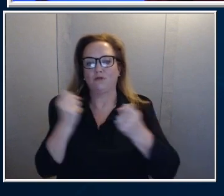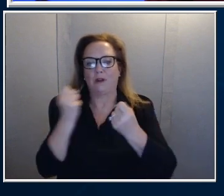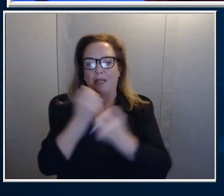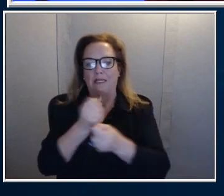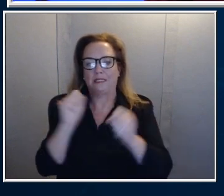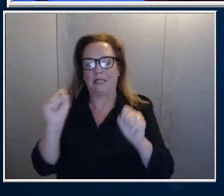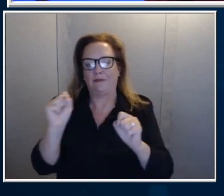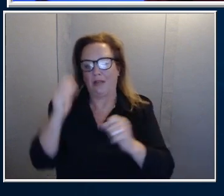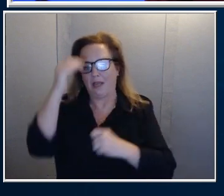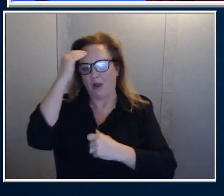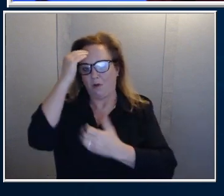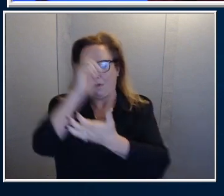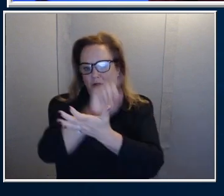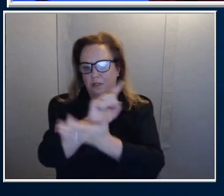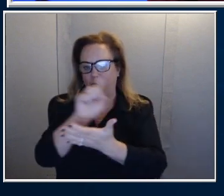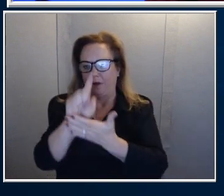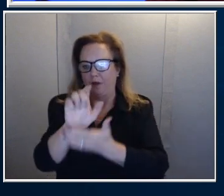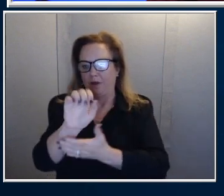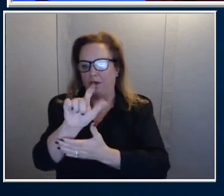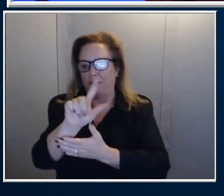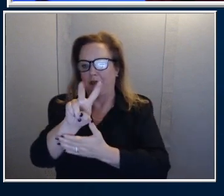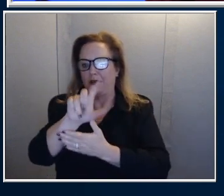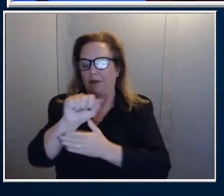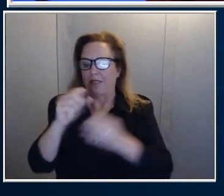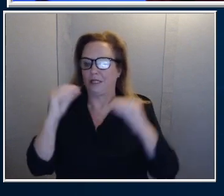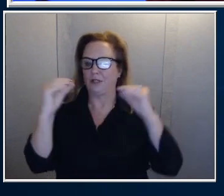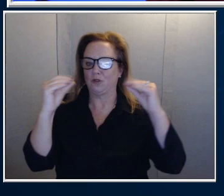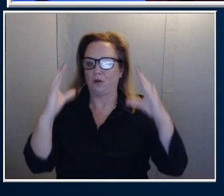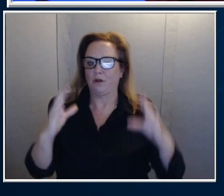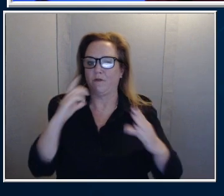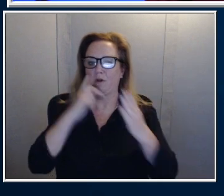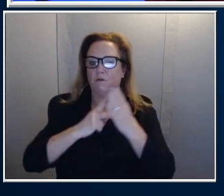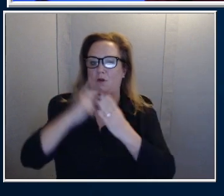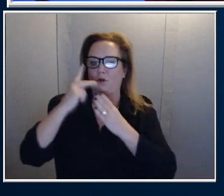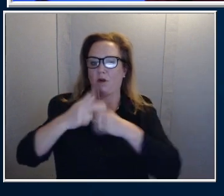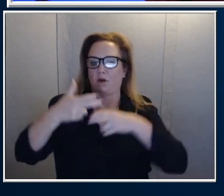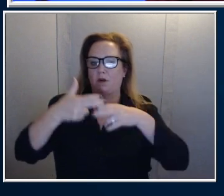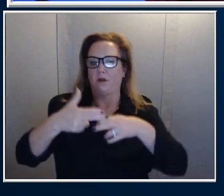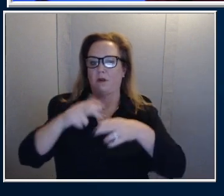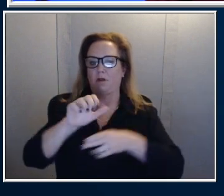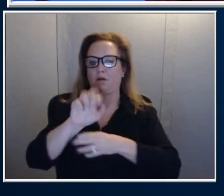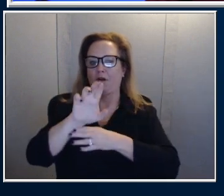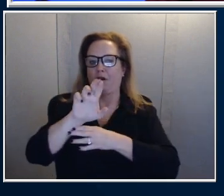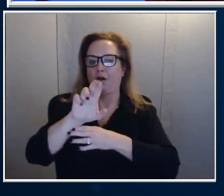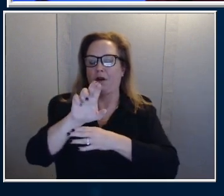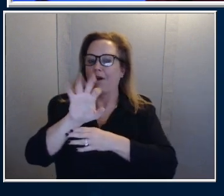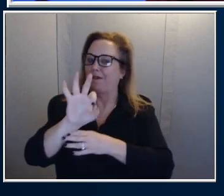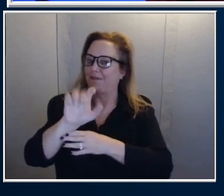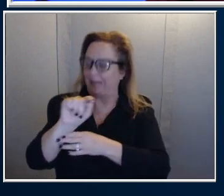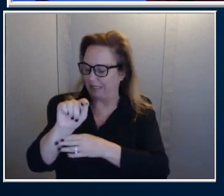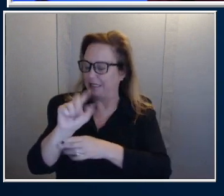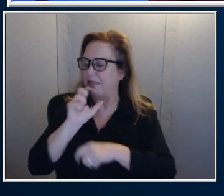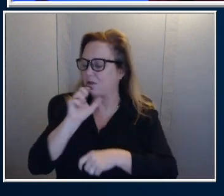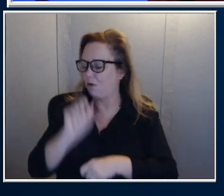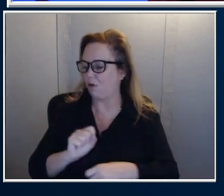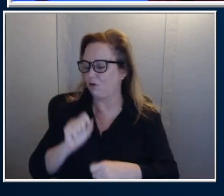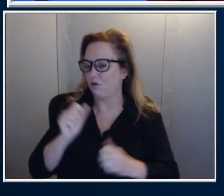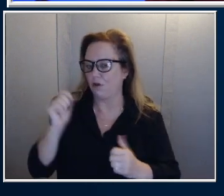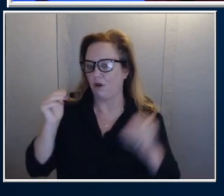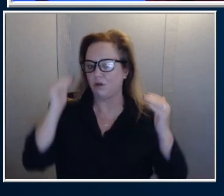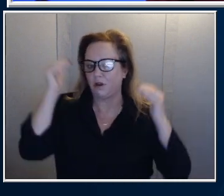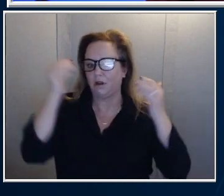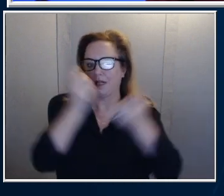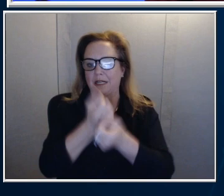Week. Olivia is also an instructor for a program called CarFit. CarFit is an older adult safe driving